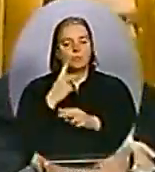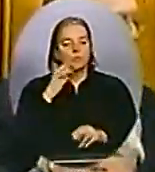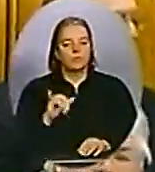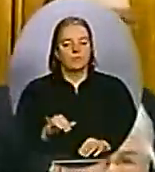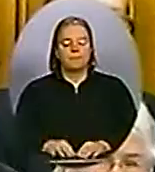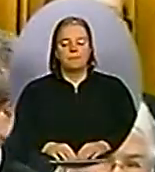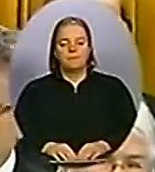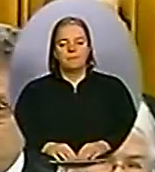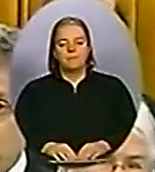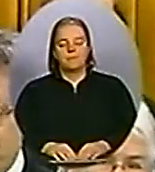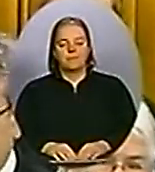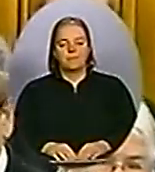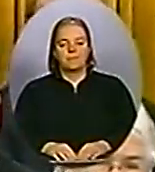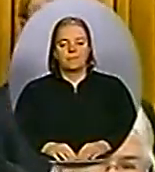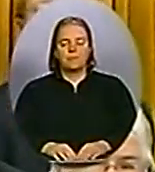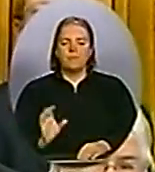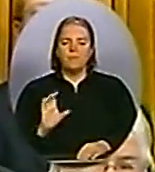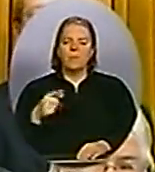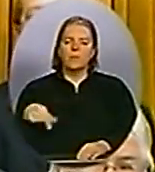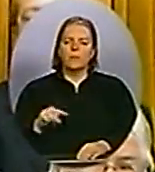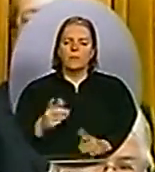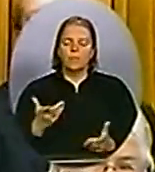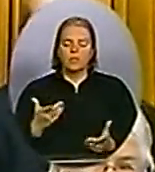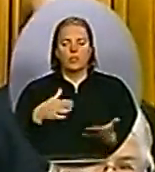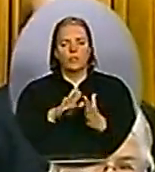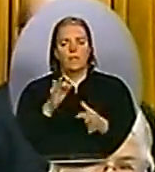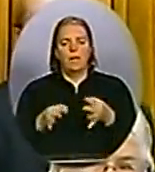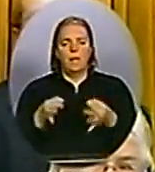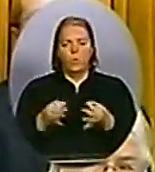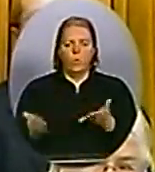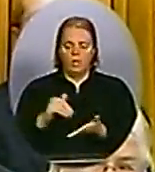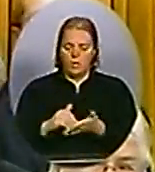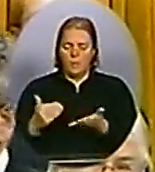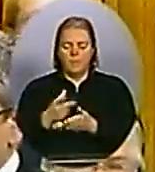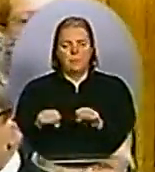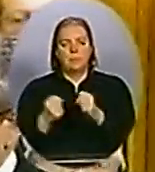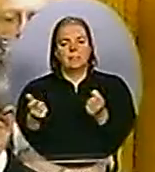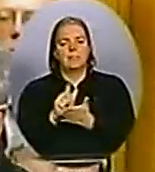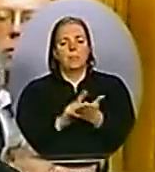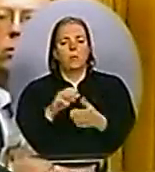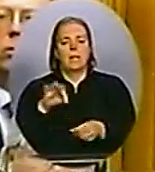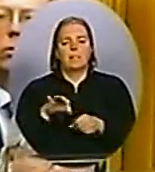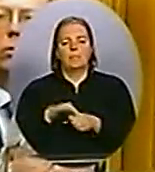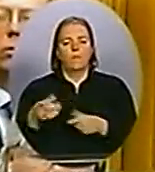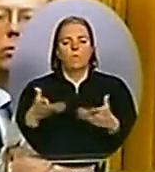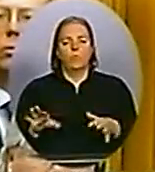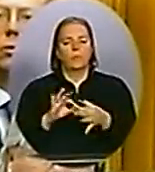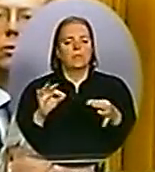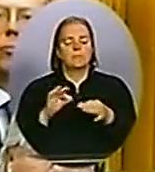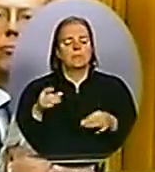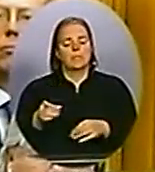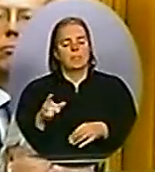conservatives are in federal court once again for breaking electoral laws. They refused to explain why their lawyer stonewalled Elections Canada for 90